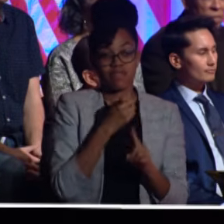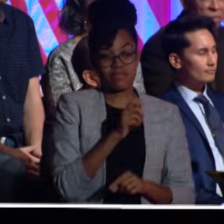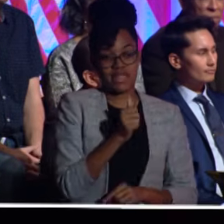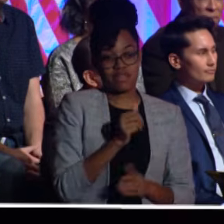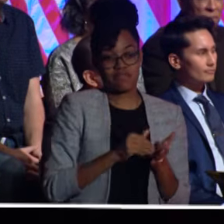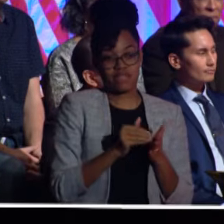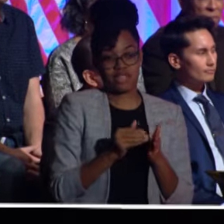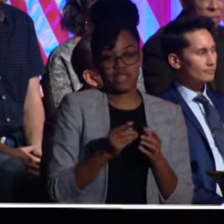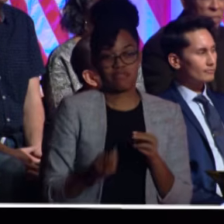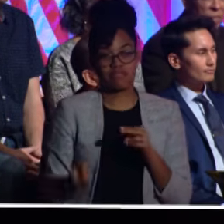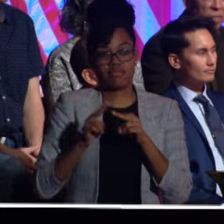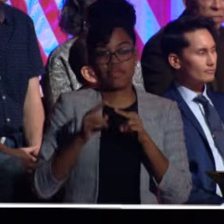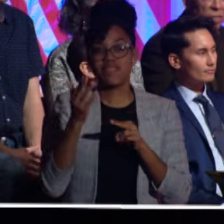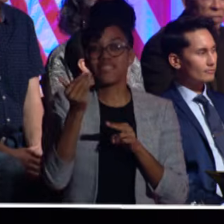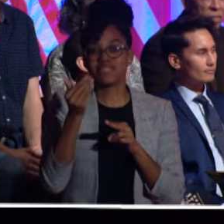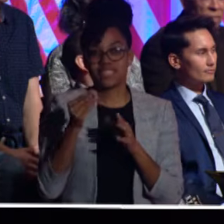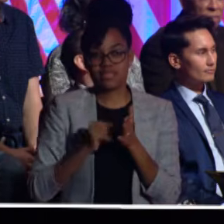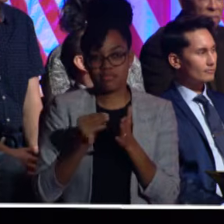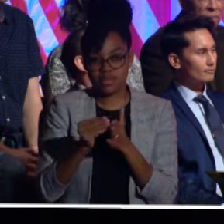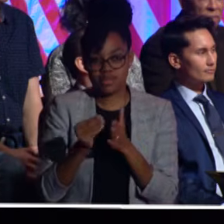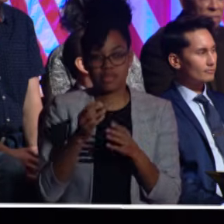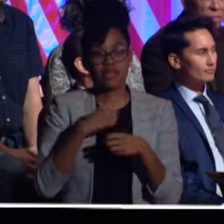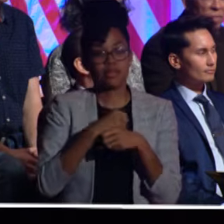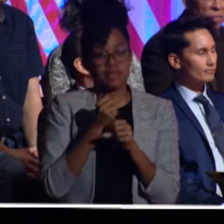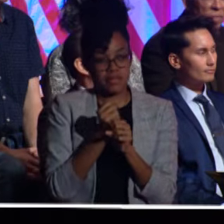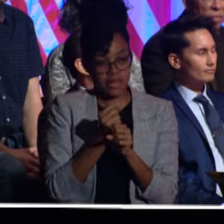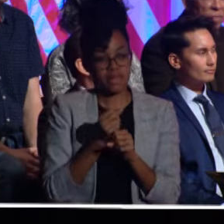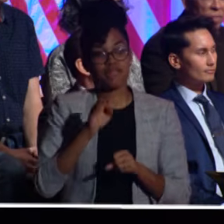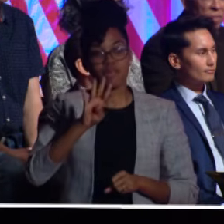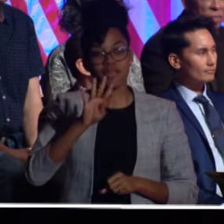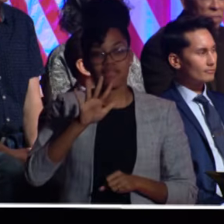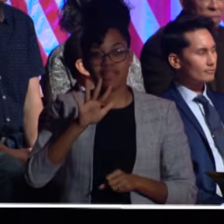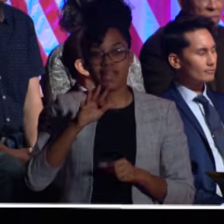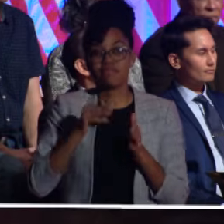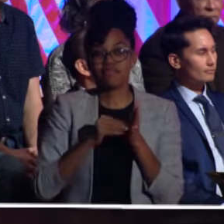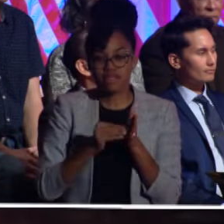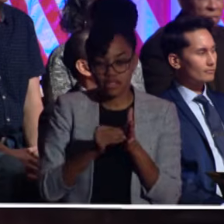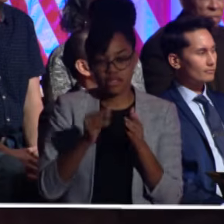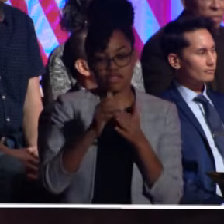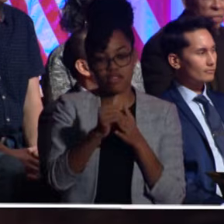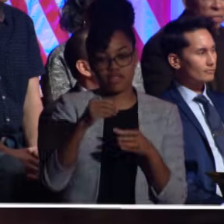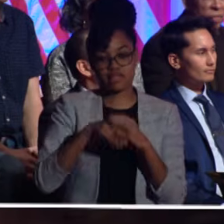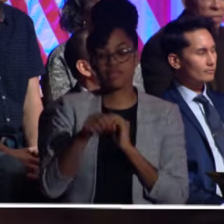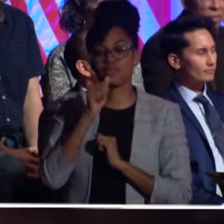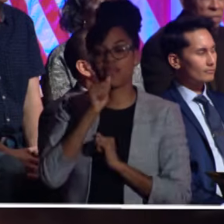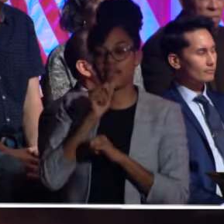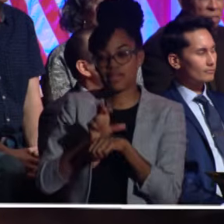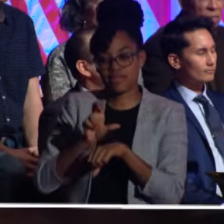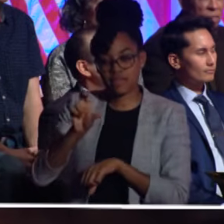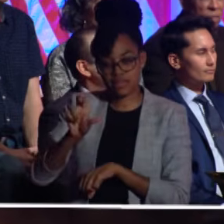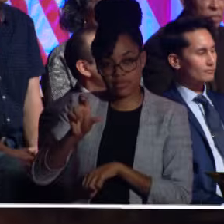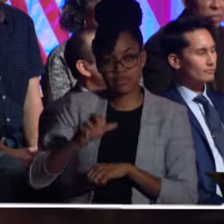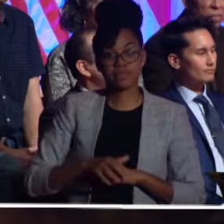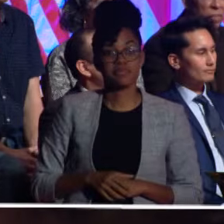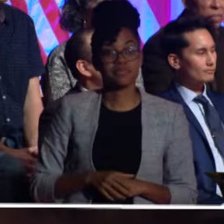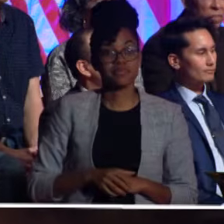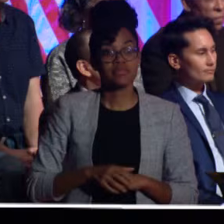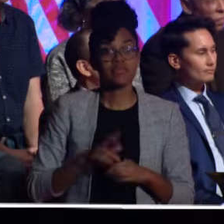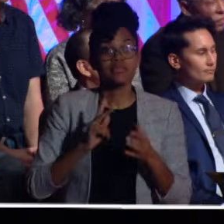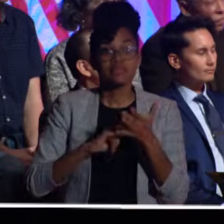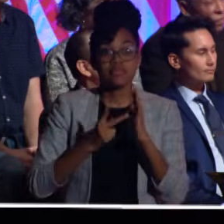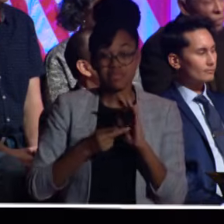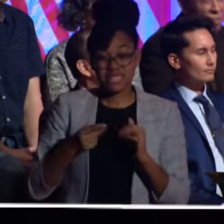an additional $45 million in private investment. This means in the coming budget, we can and will invest